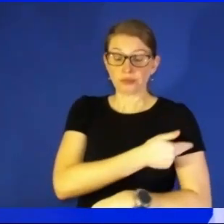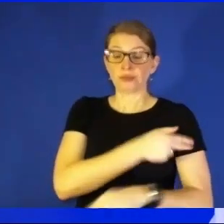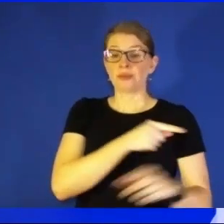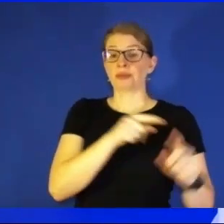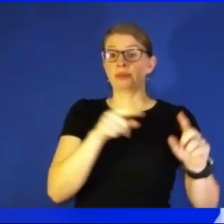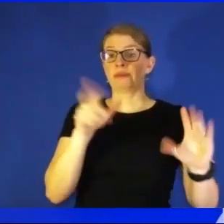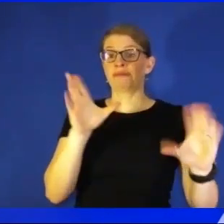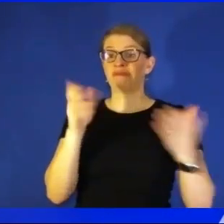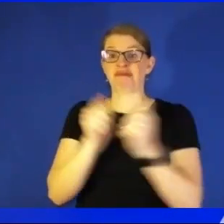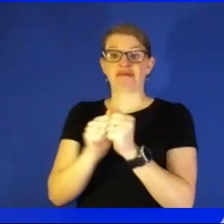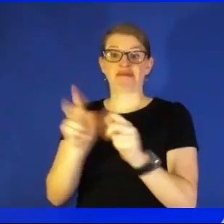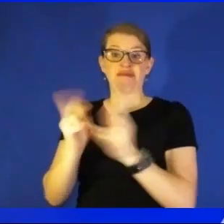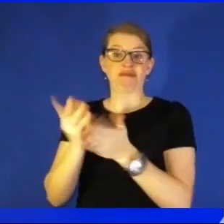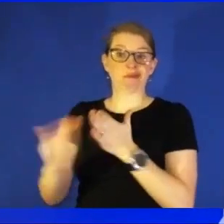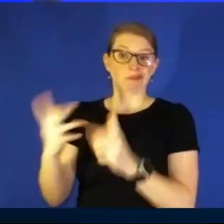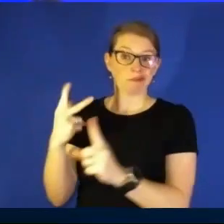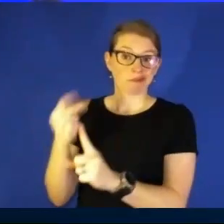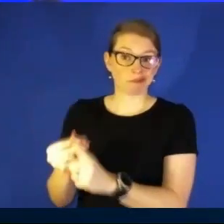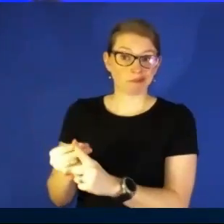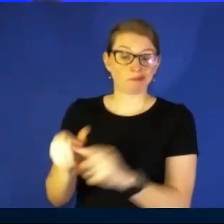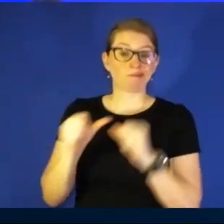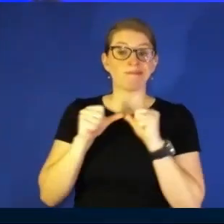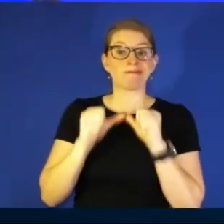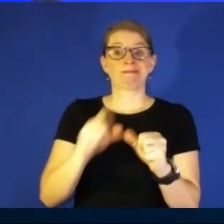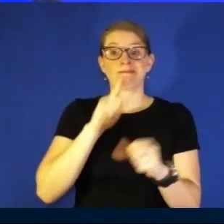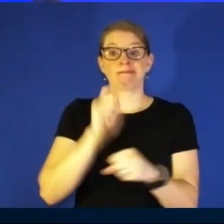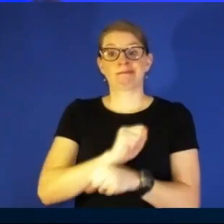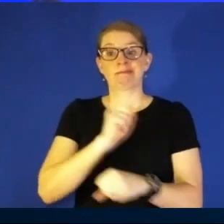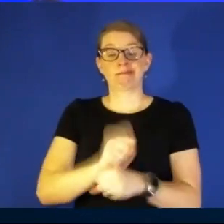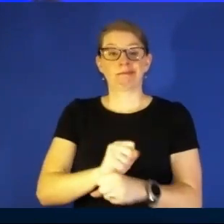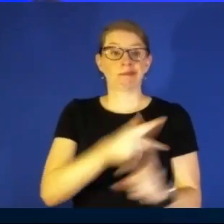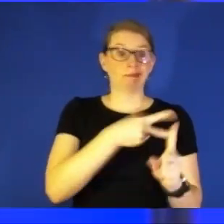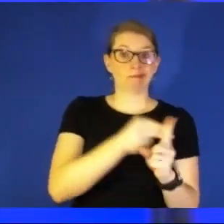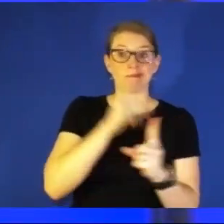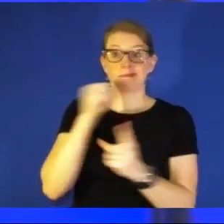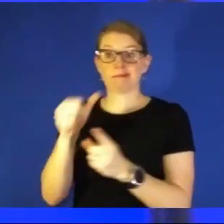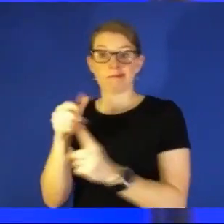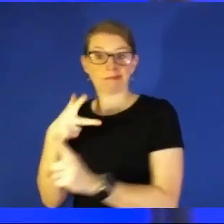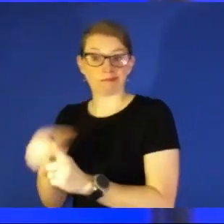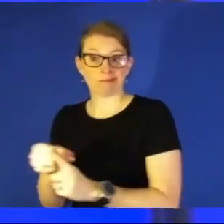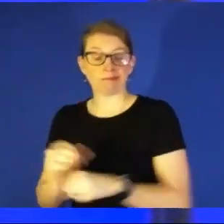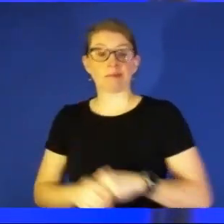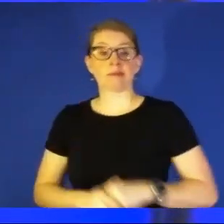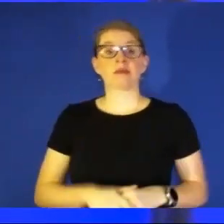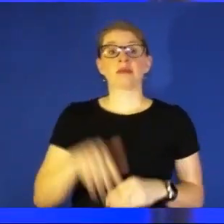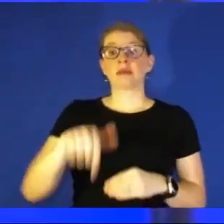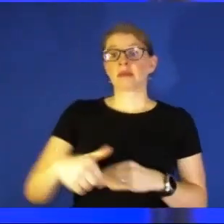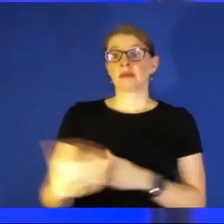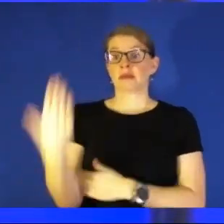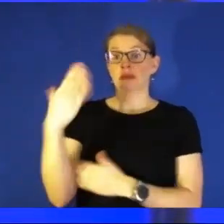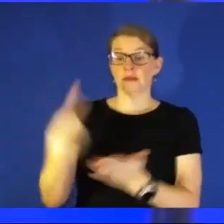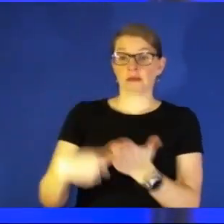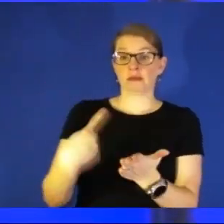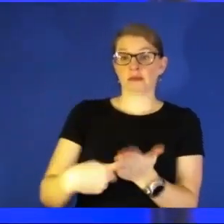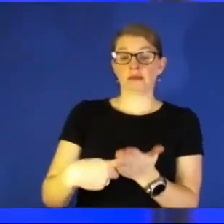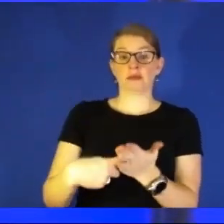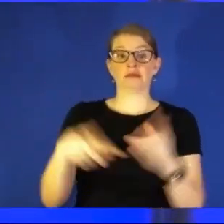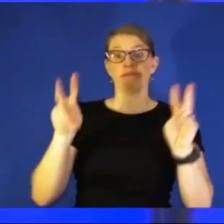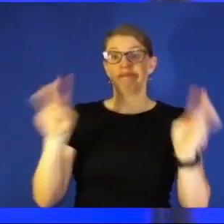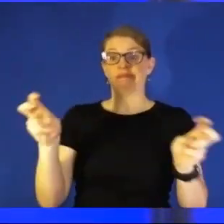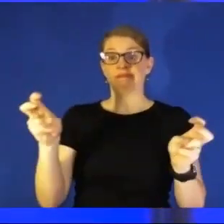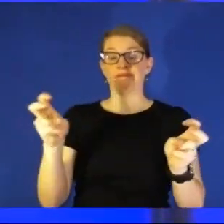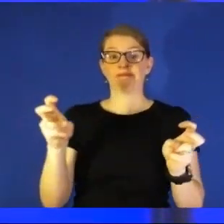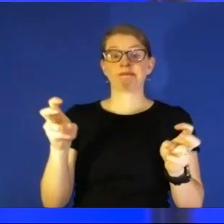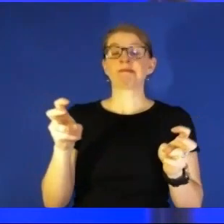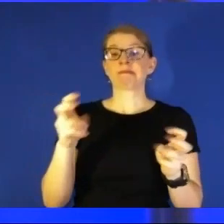unvaccinated people, and that continues to hold true. And this goes along with our discussion this morning, which is about losing a loved one. It can be excruciating.